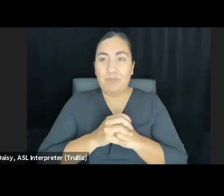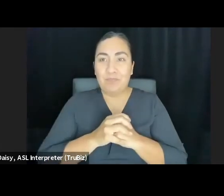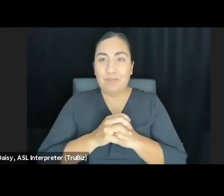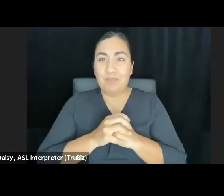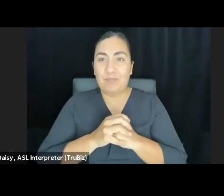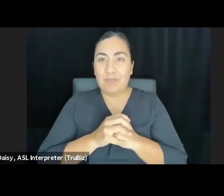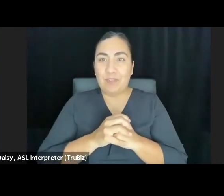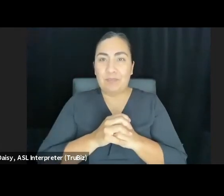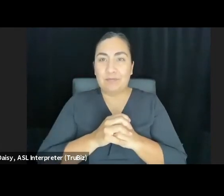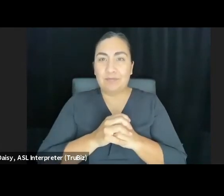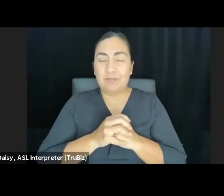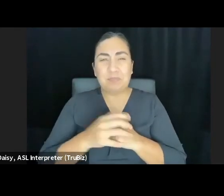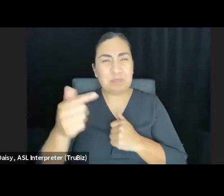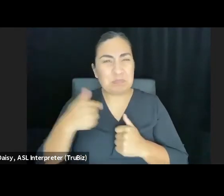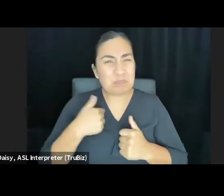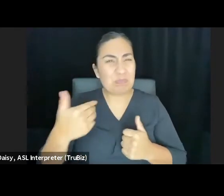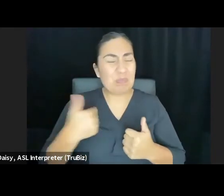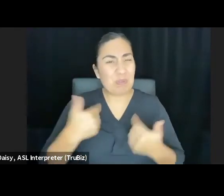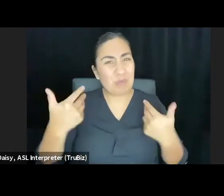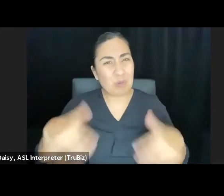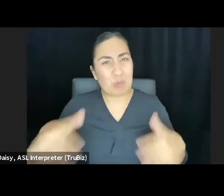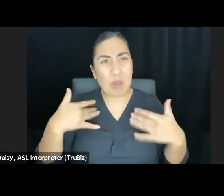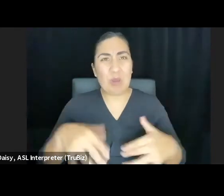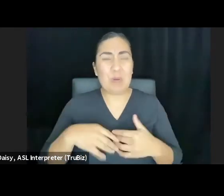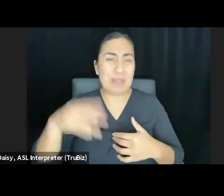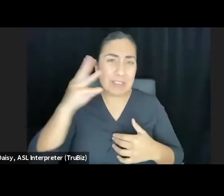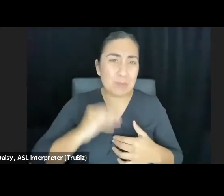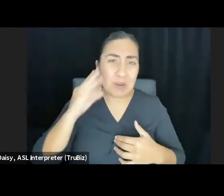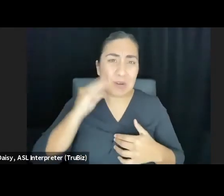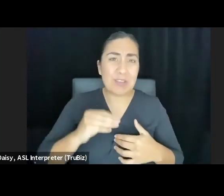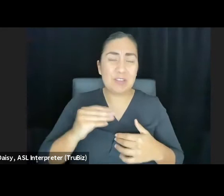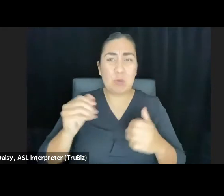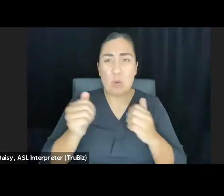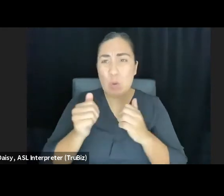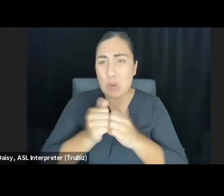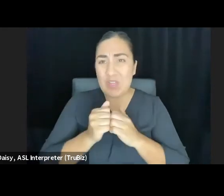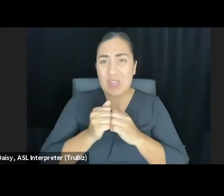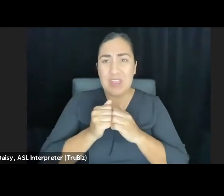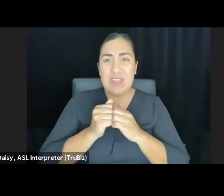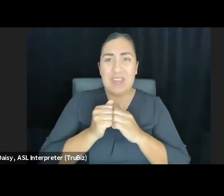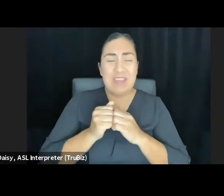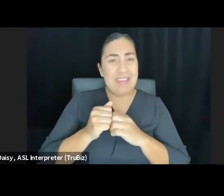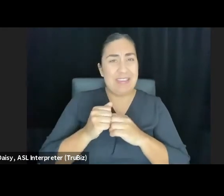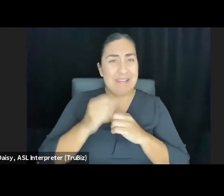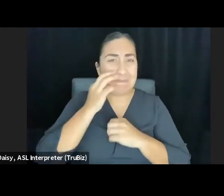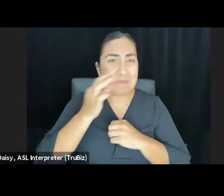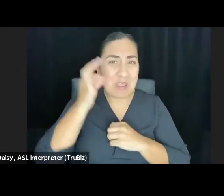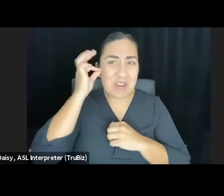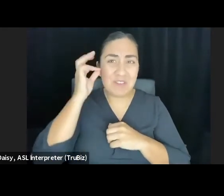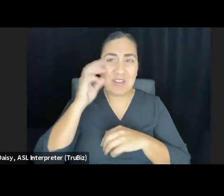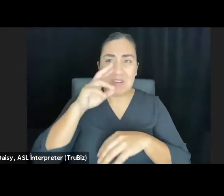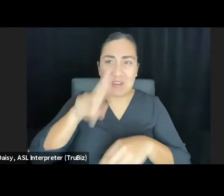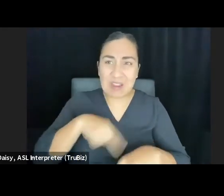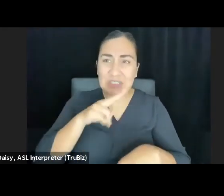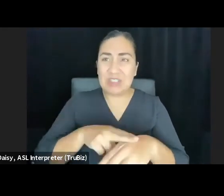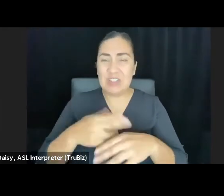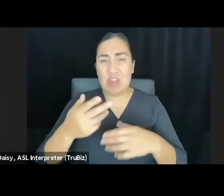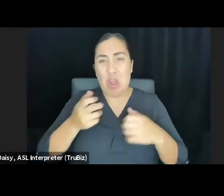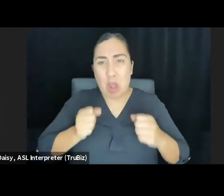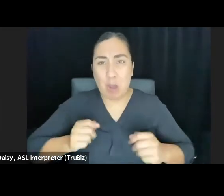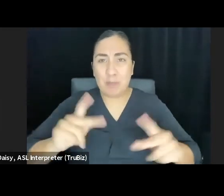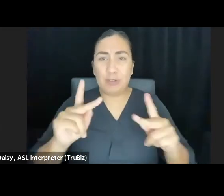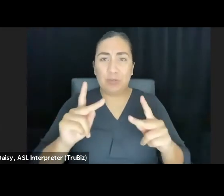the door of opportunity for so many other things. And I thank Larissa and Michael